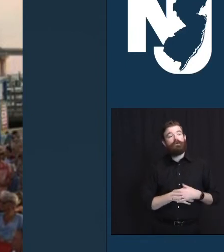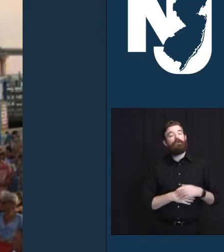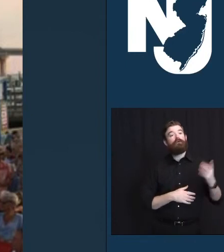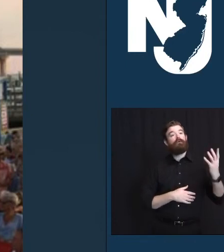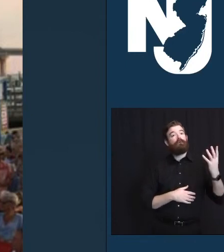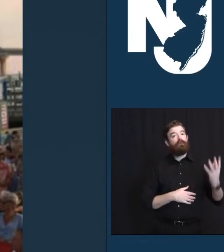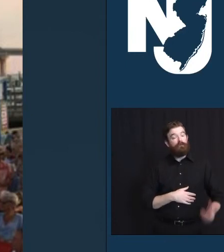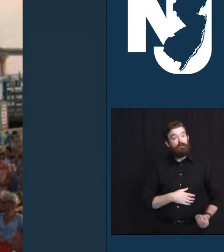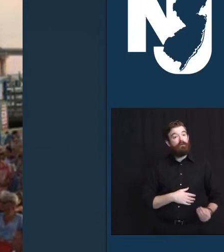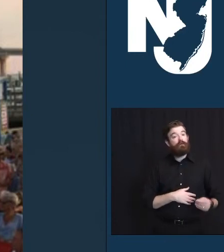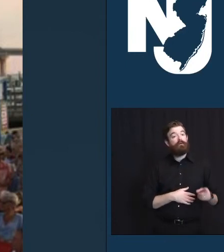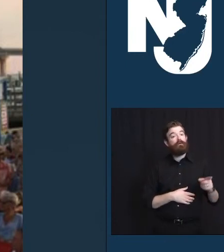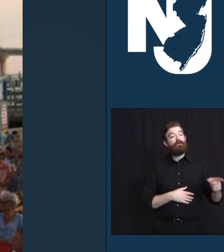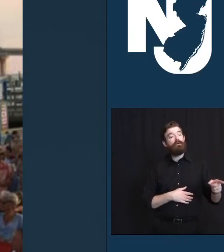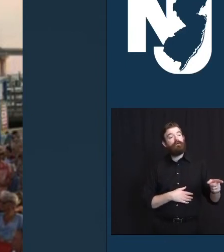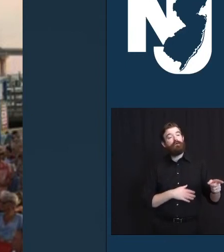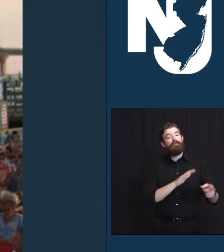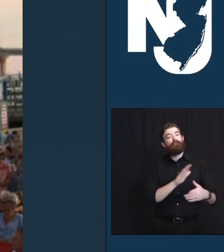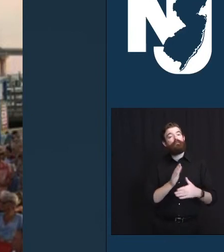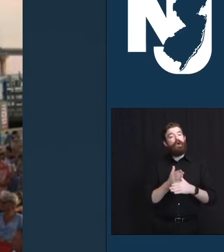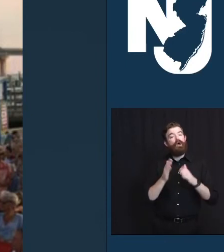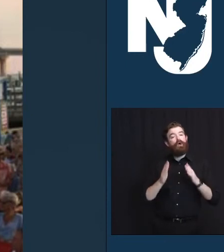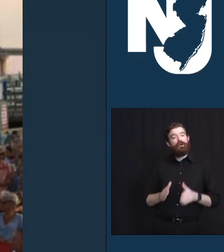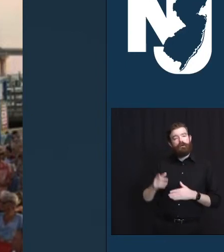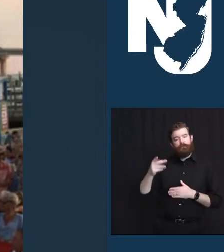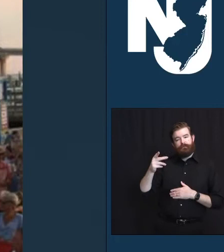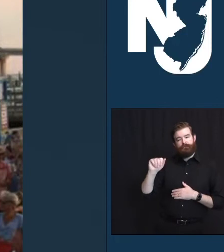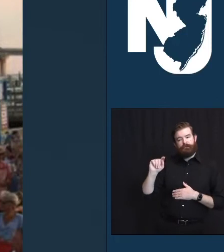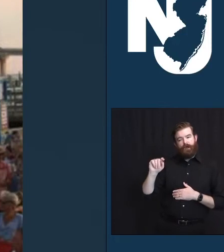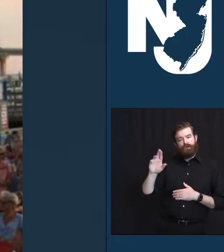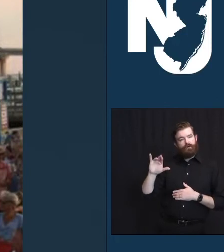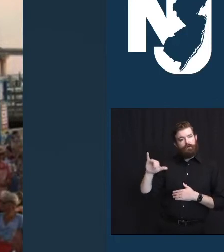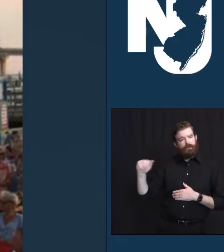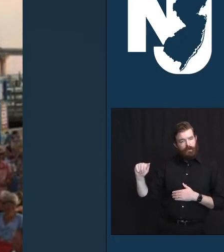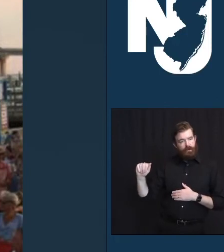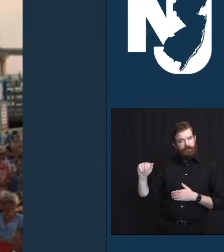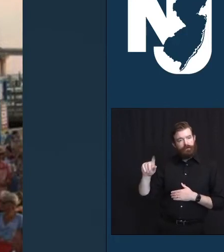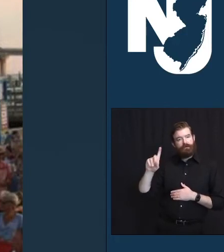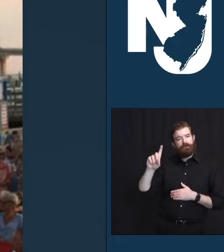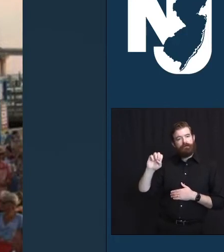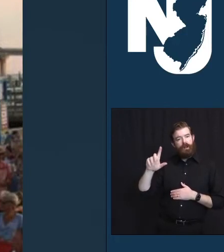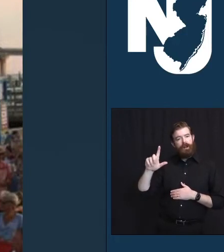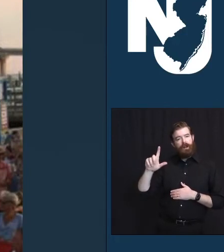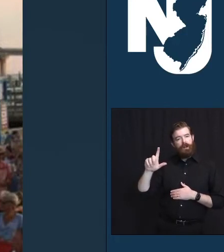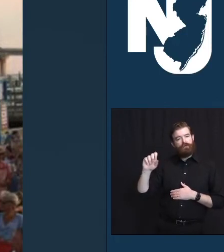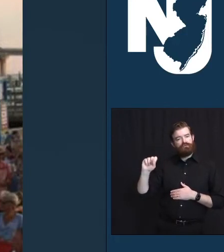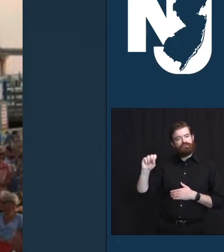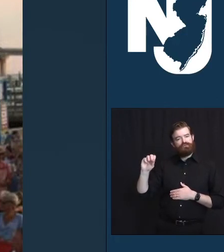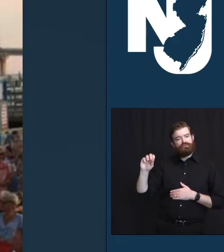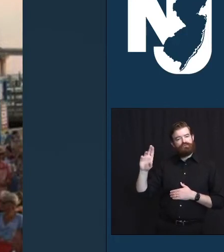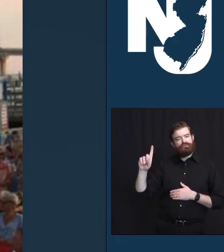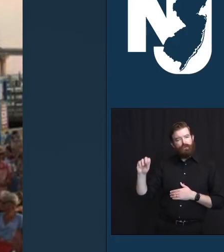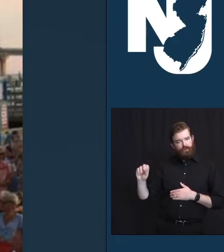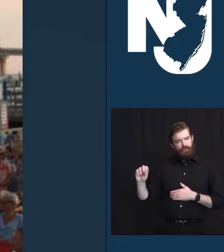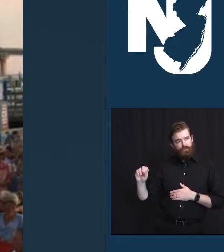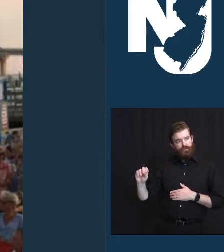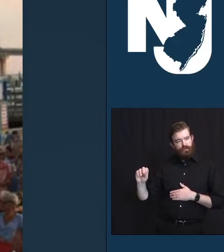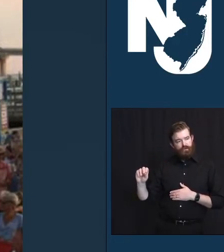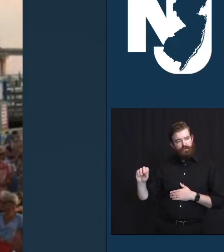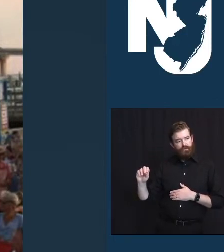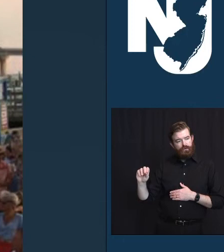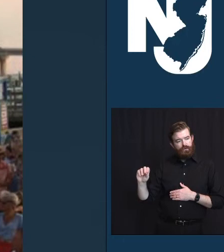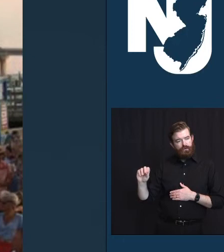past 29 years, Patricia Del Sordo, along with his best friend, his brother, Al, and his wife, Gail. And I had the honor of